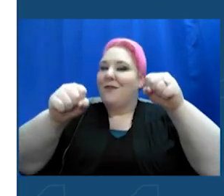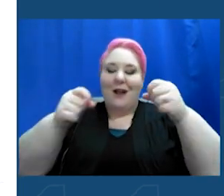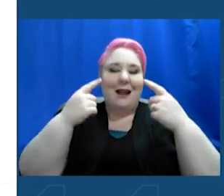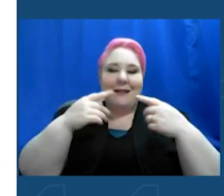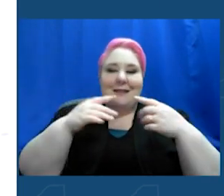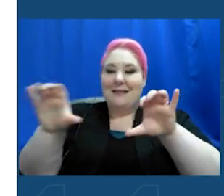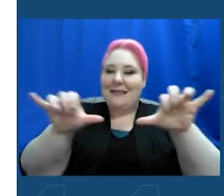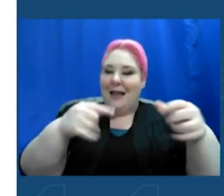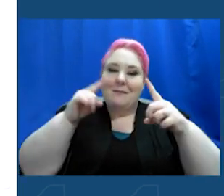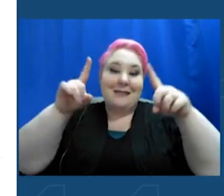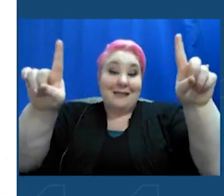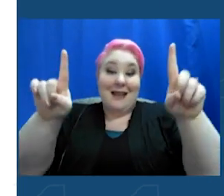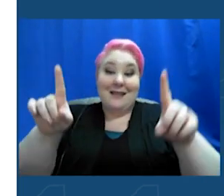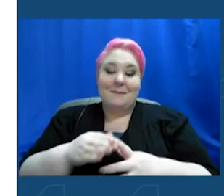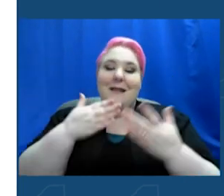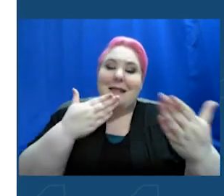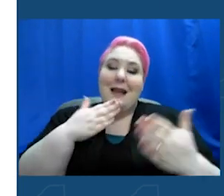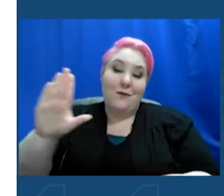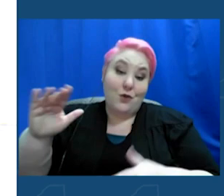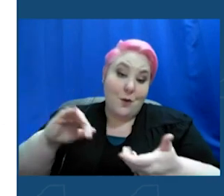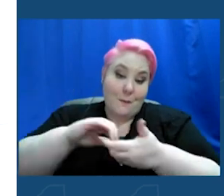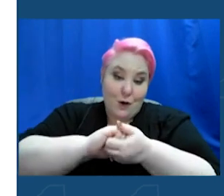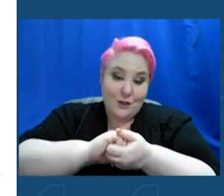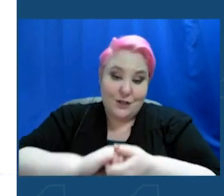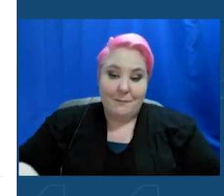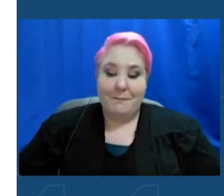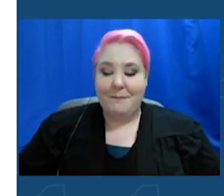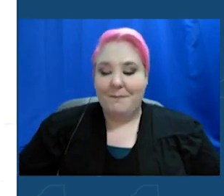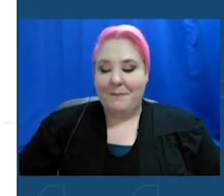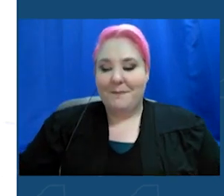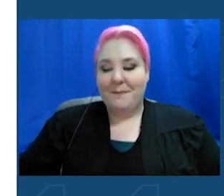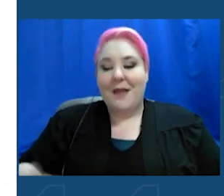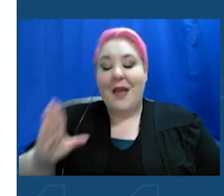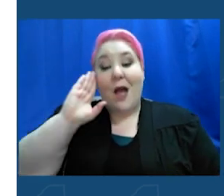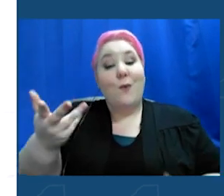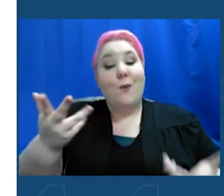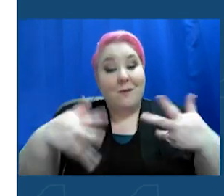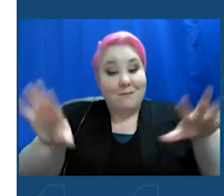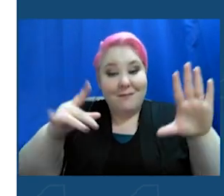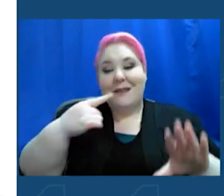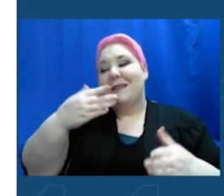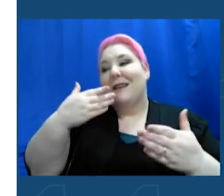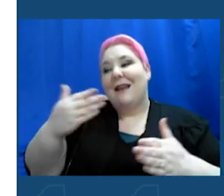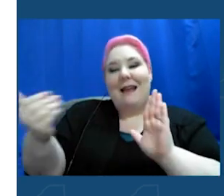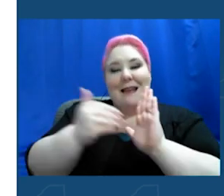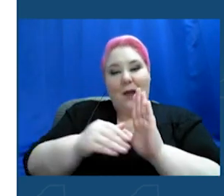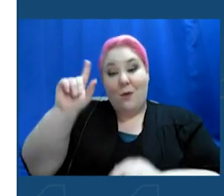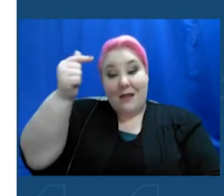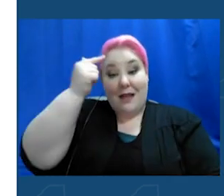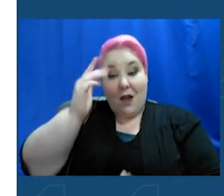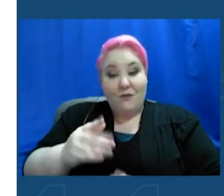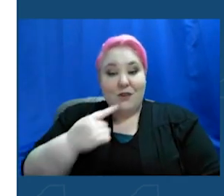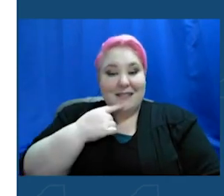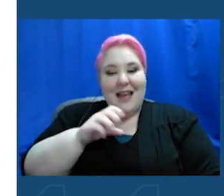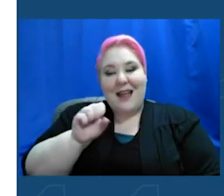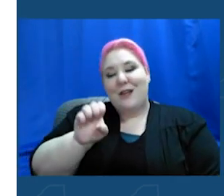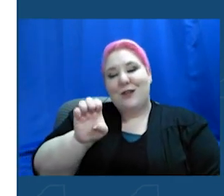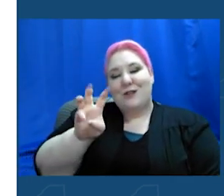partnership. And I'll just end by echoing what the governor said. Well, sewage isn't sexy.